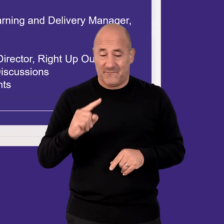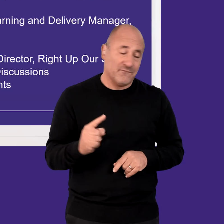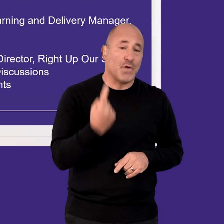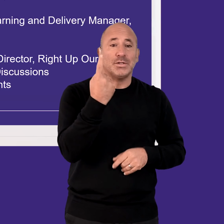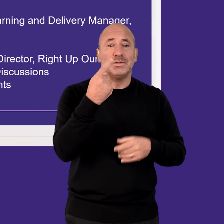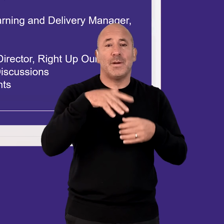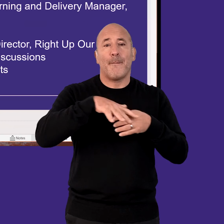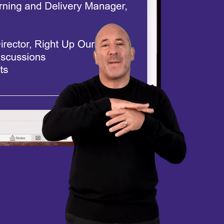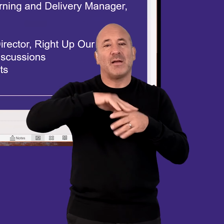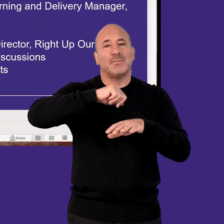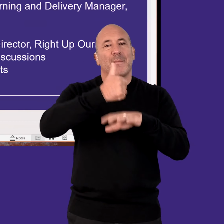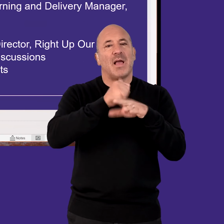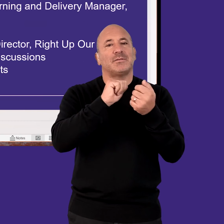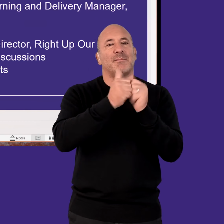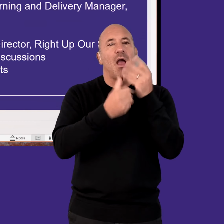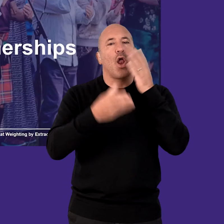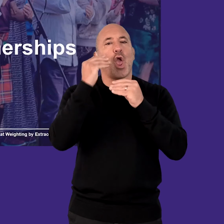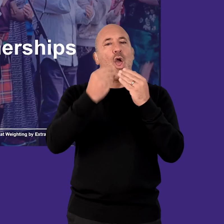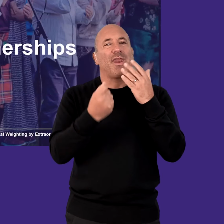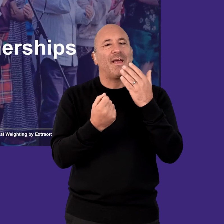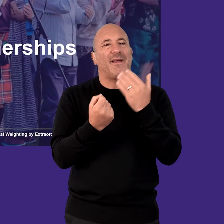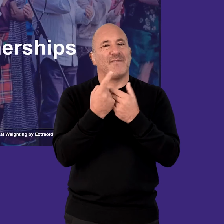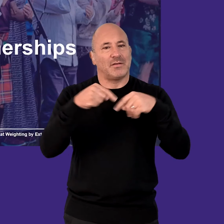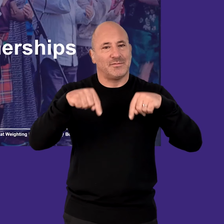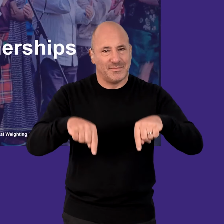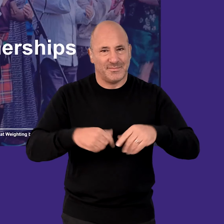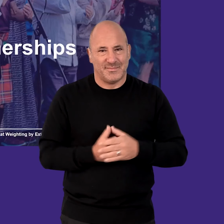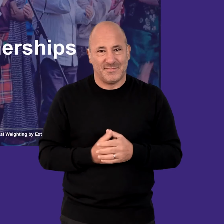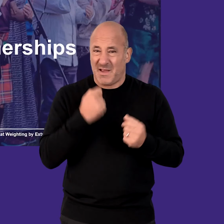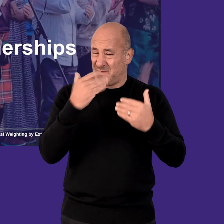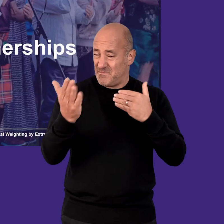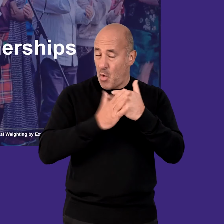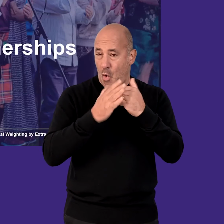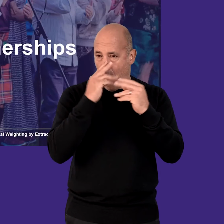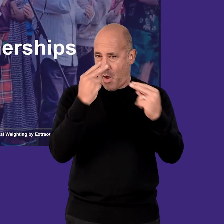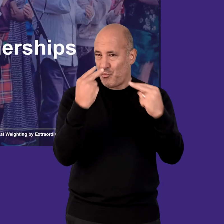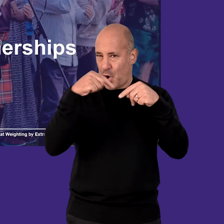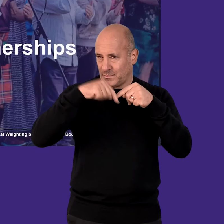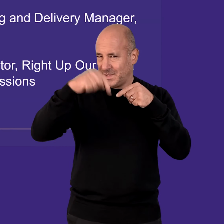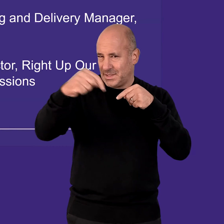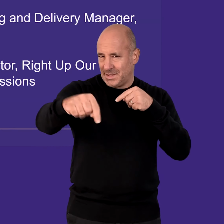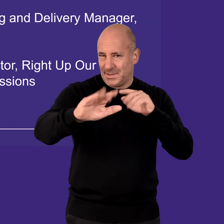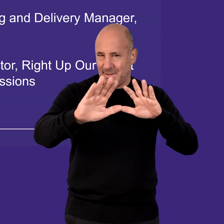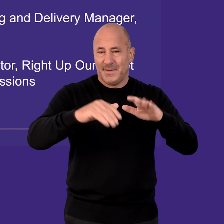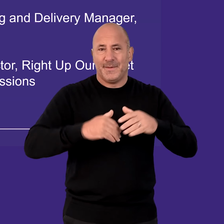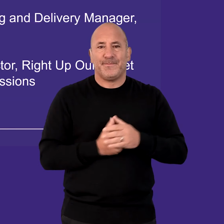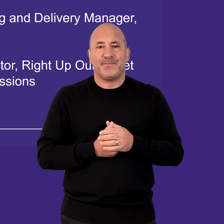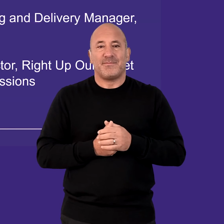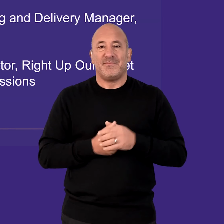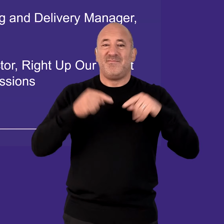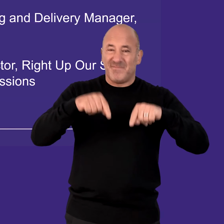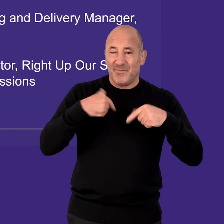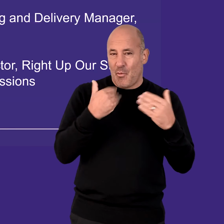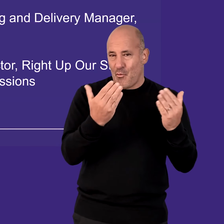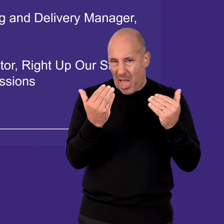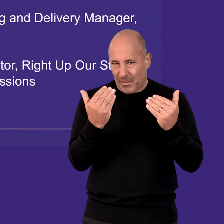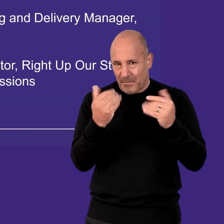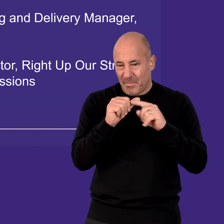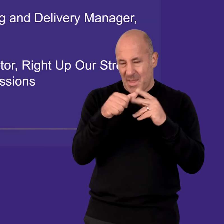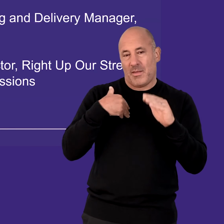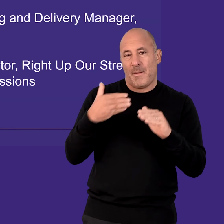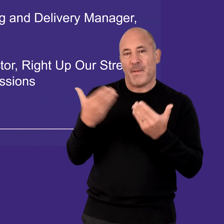So welcome. We're really pleased, as Rebecca said, to welcome you to our first place-based peer learning event. There will be